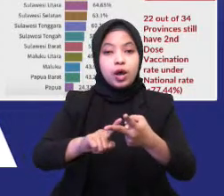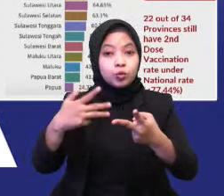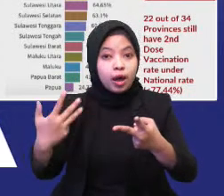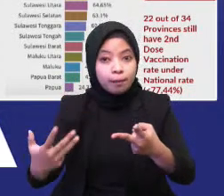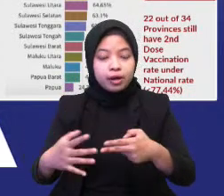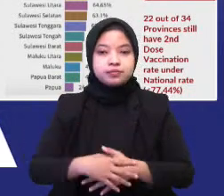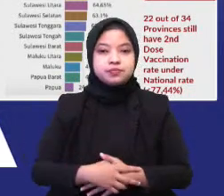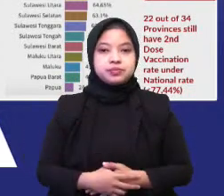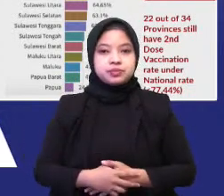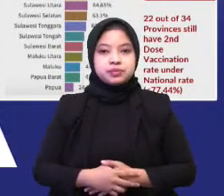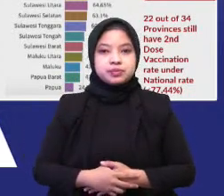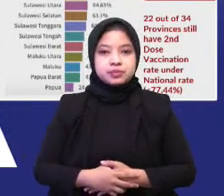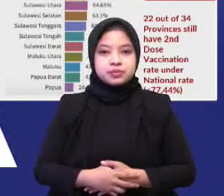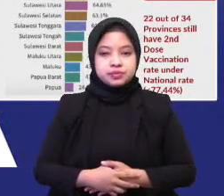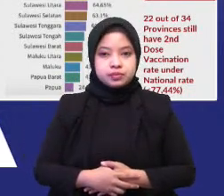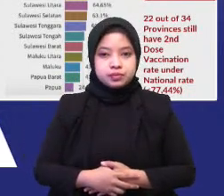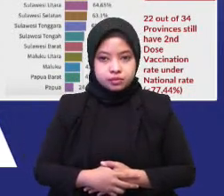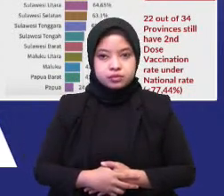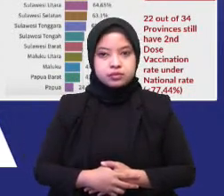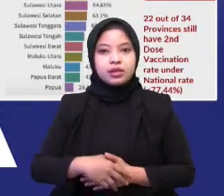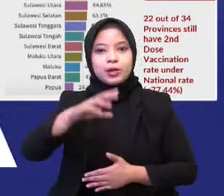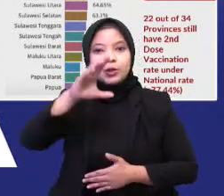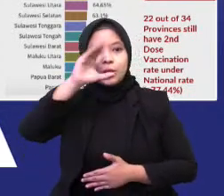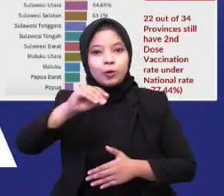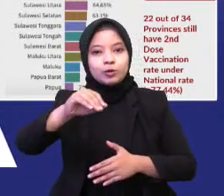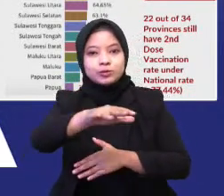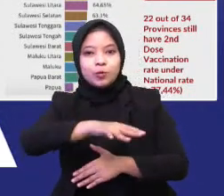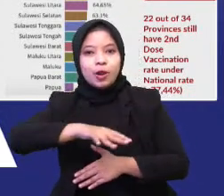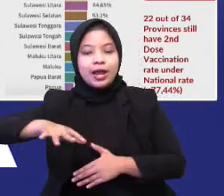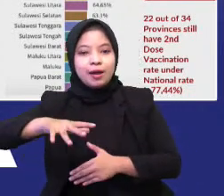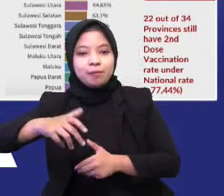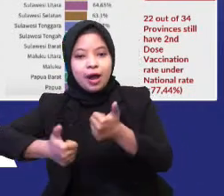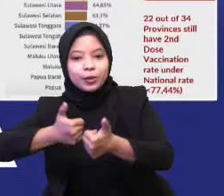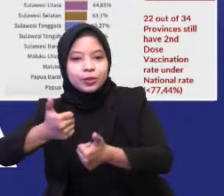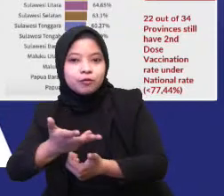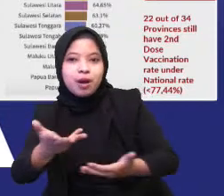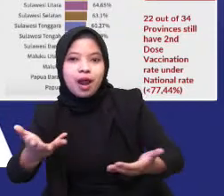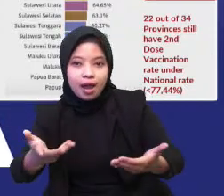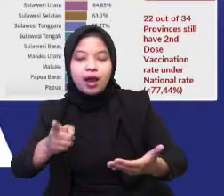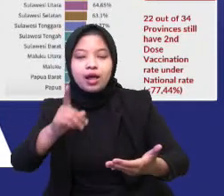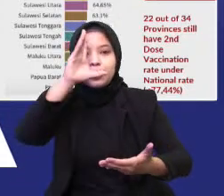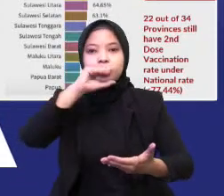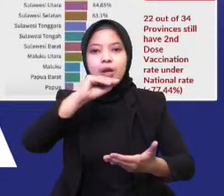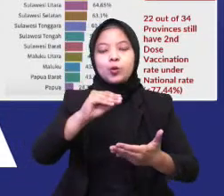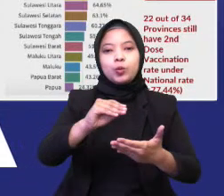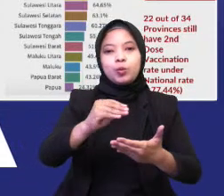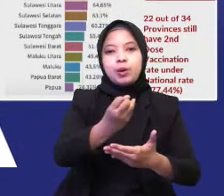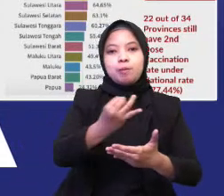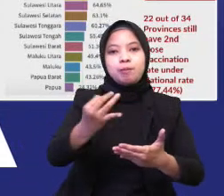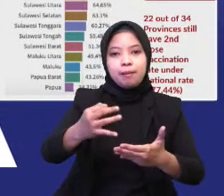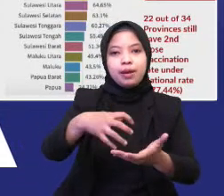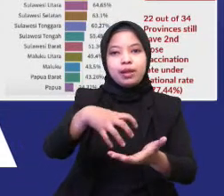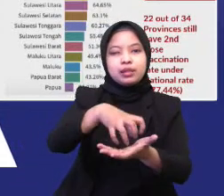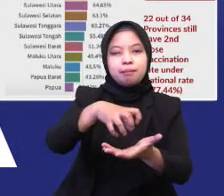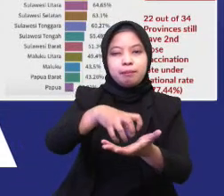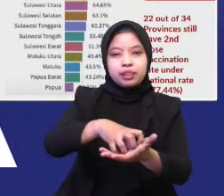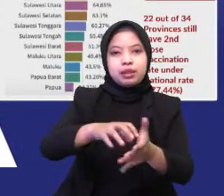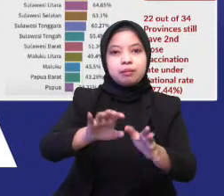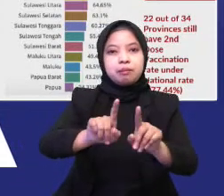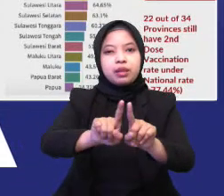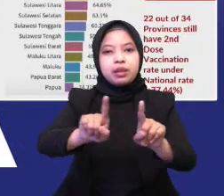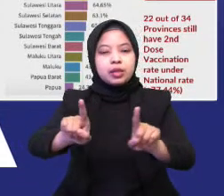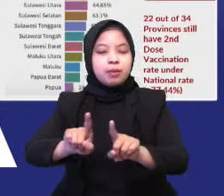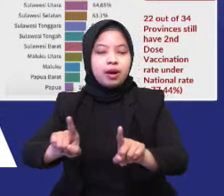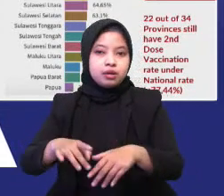if you feel symptomatic or after doing high-risk activities such as long-distance travel